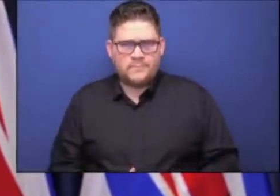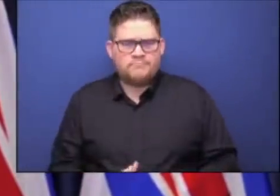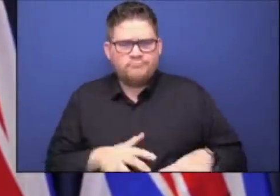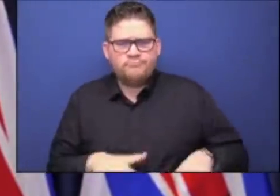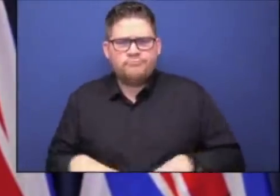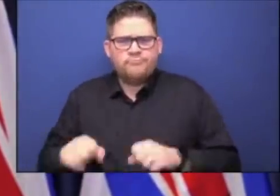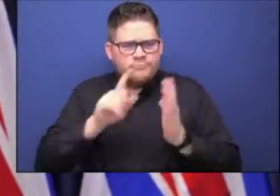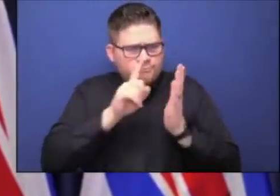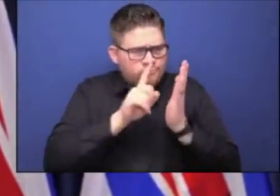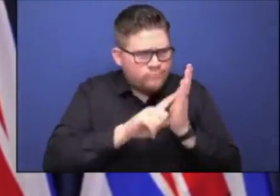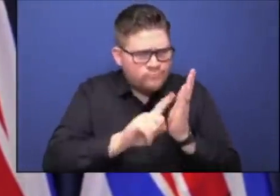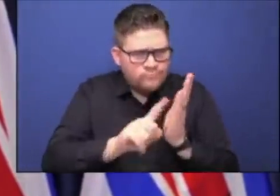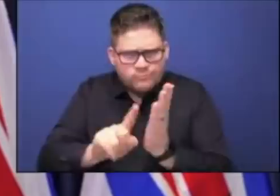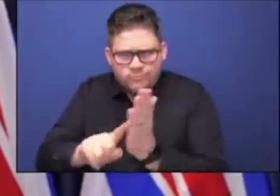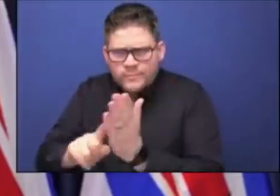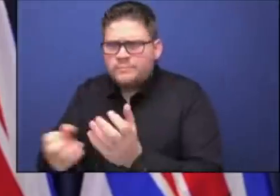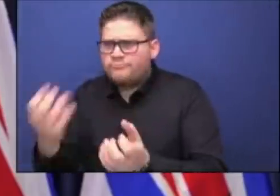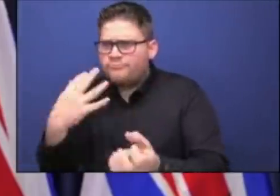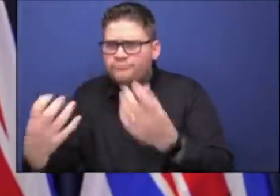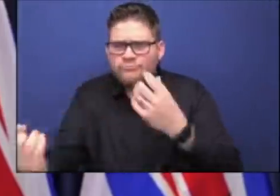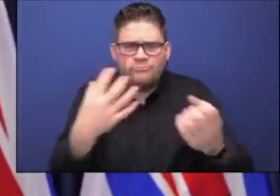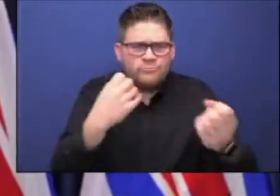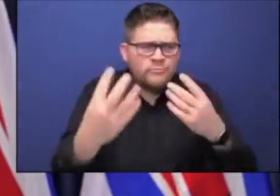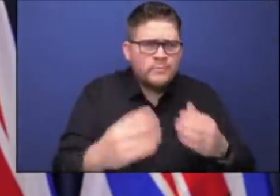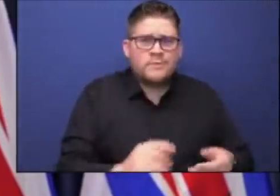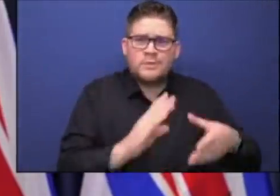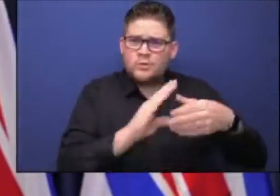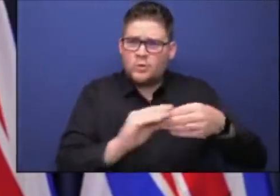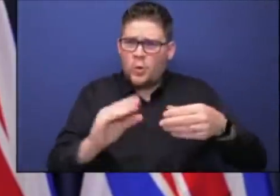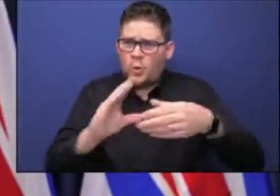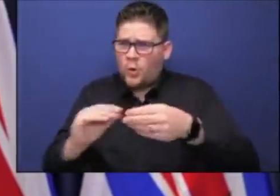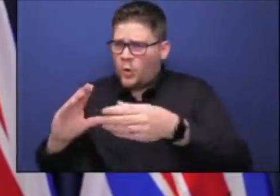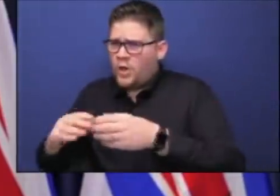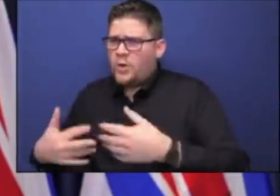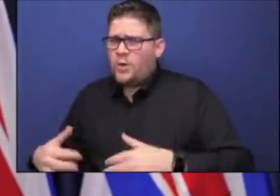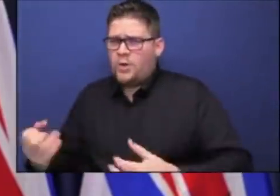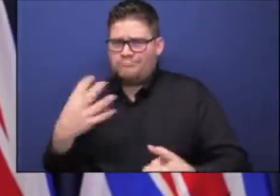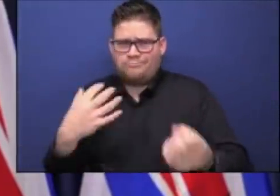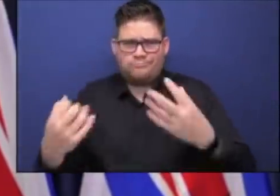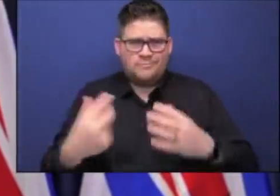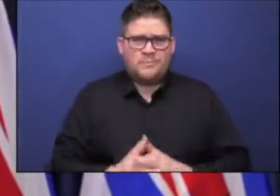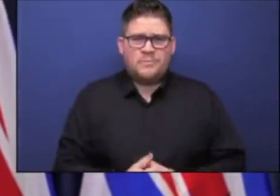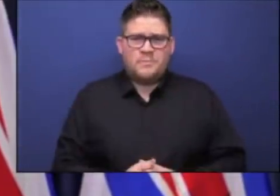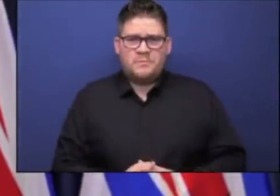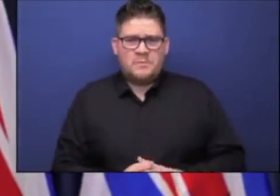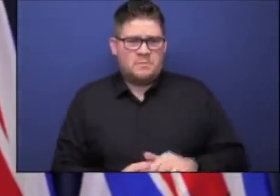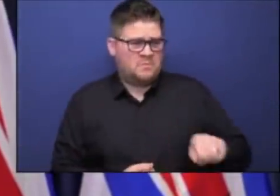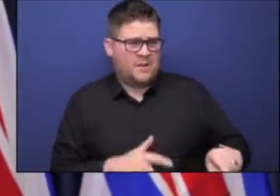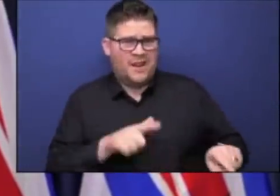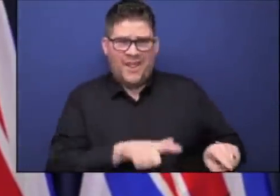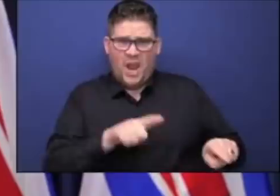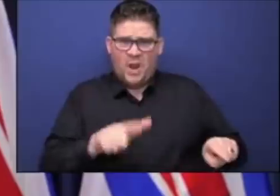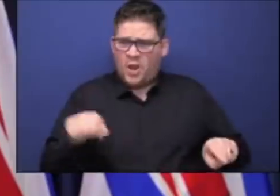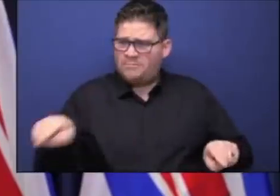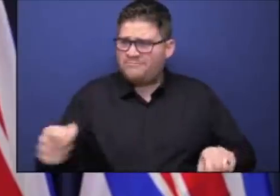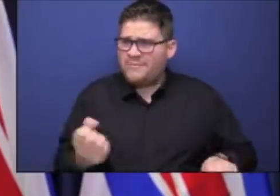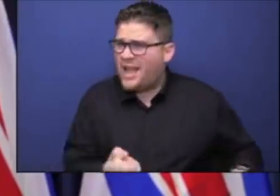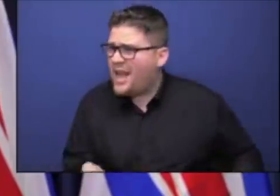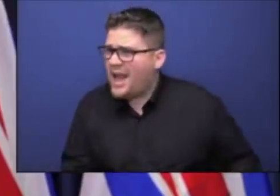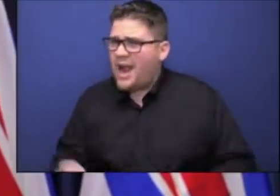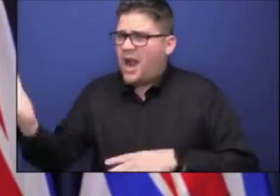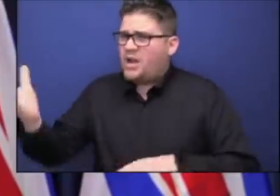about renovictions, where people would be given an eviction notice, told they had to leave because there were massive renovations